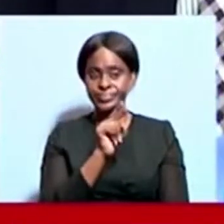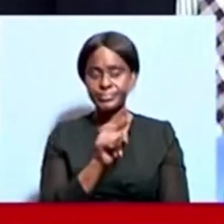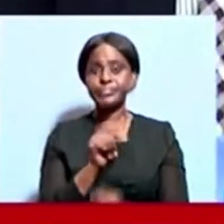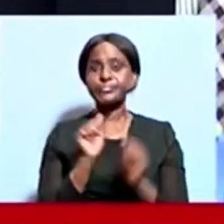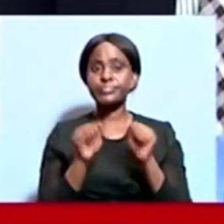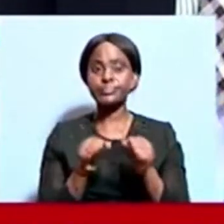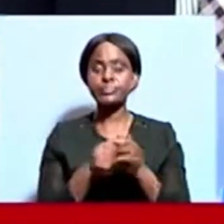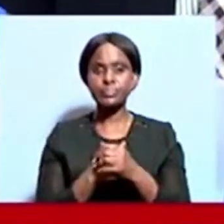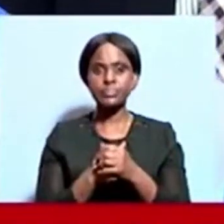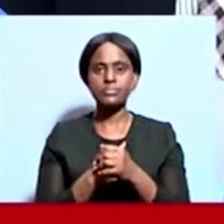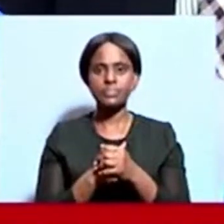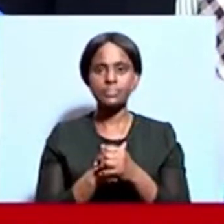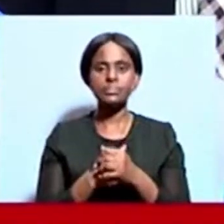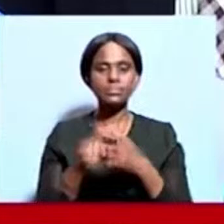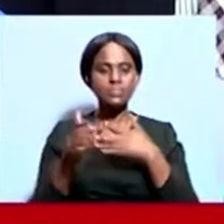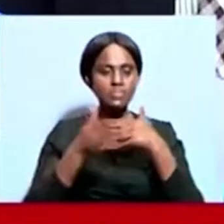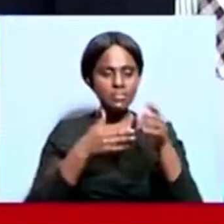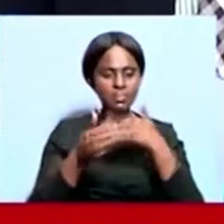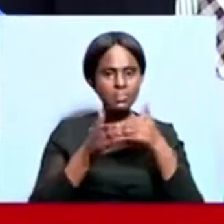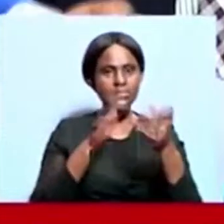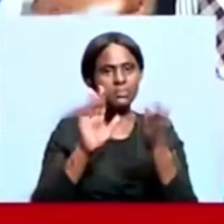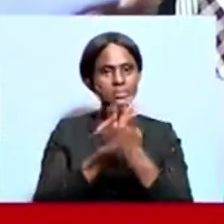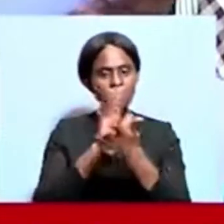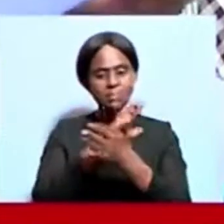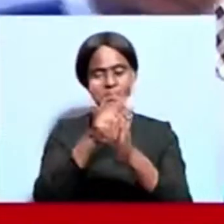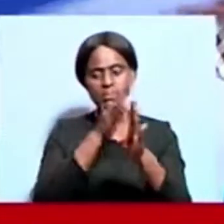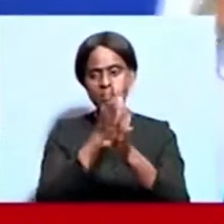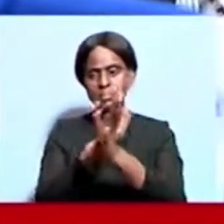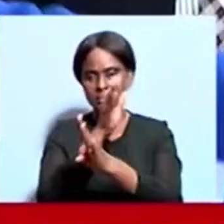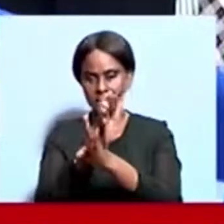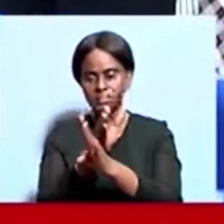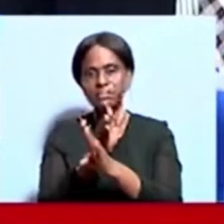be an easier document to refer to,